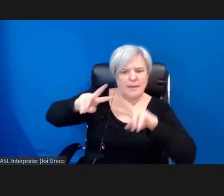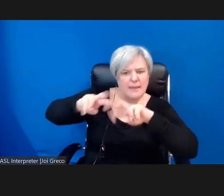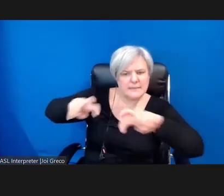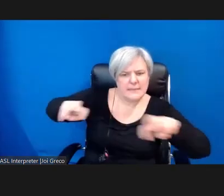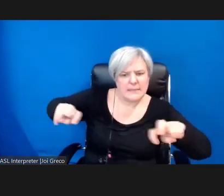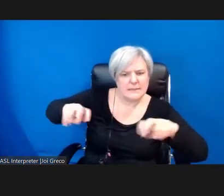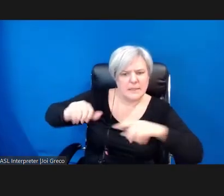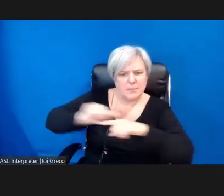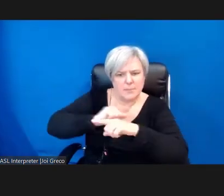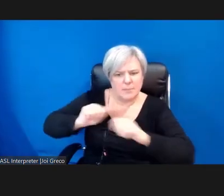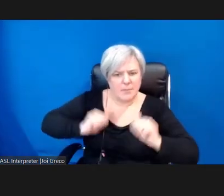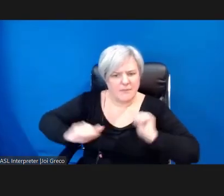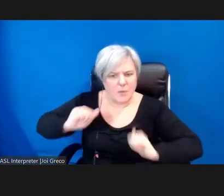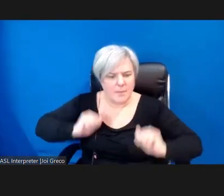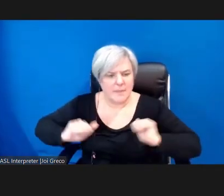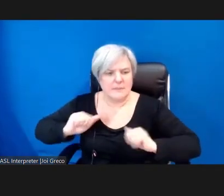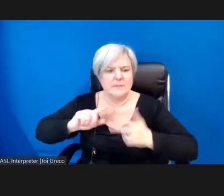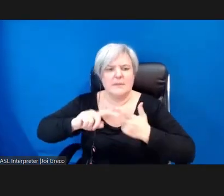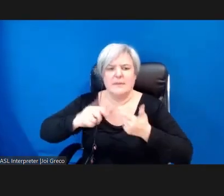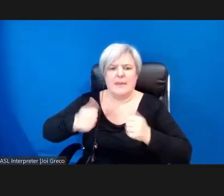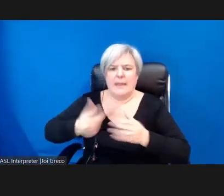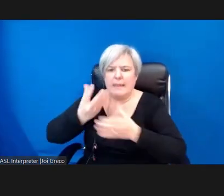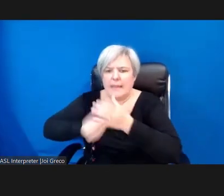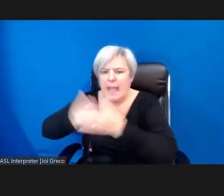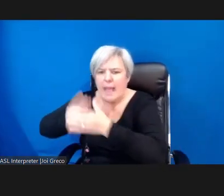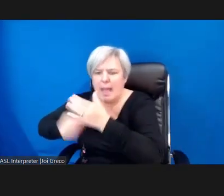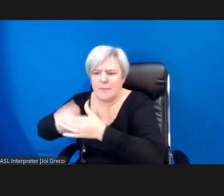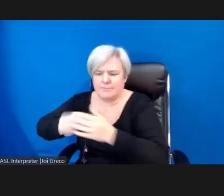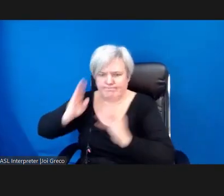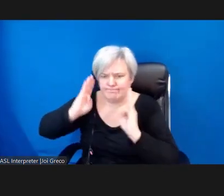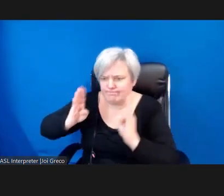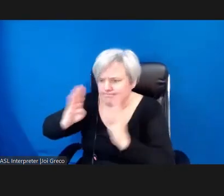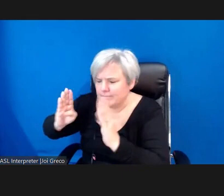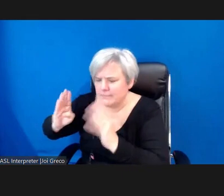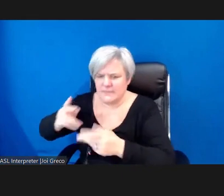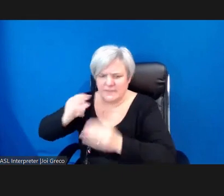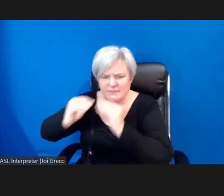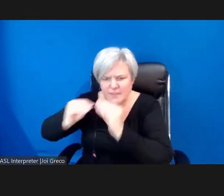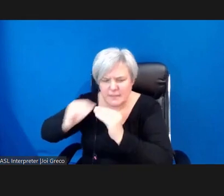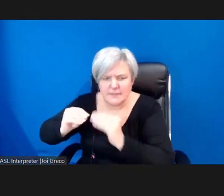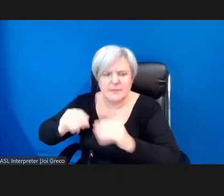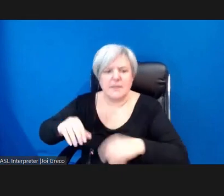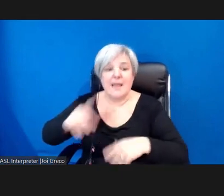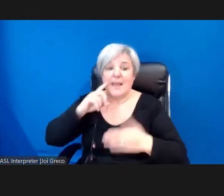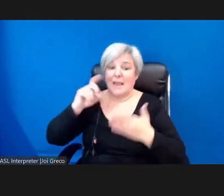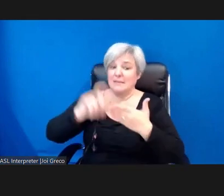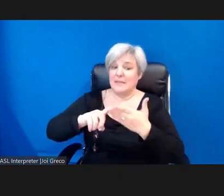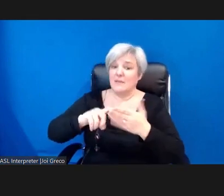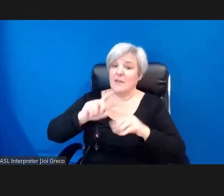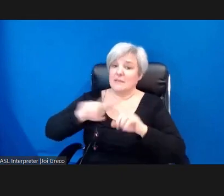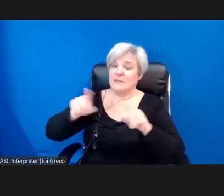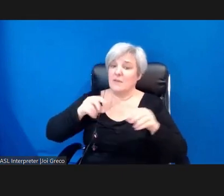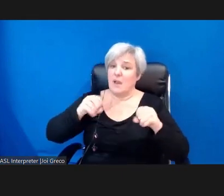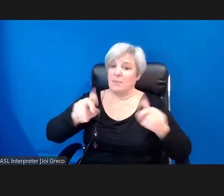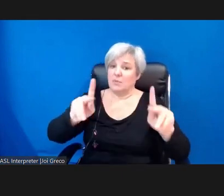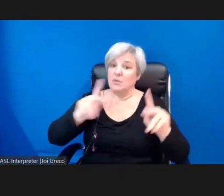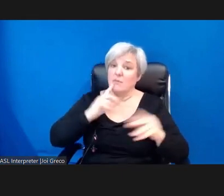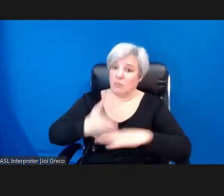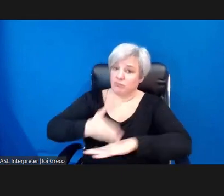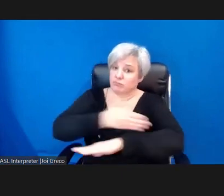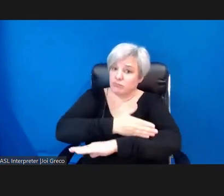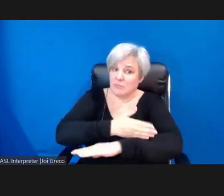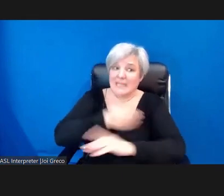and identifying any gaps or challenges. The VSV culminates in identifying opportunities for improvement for